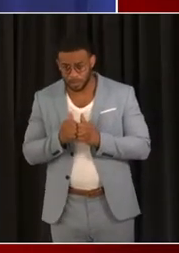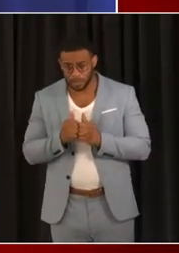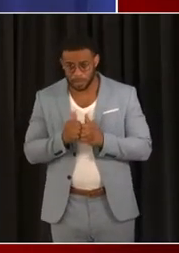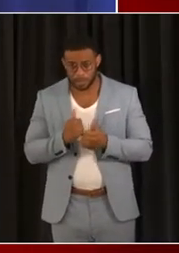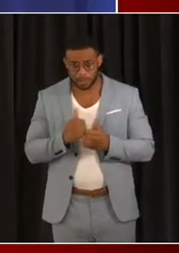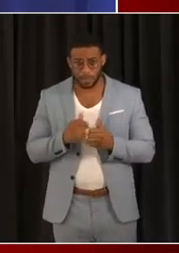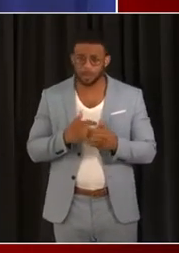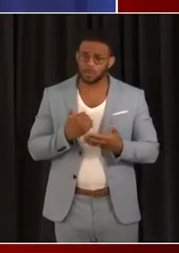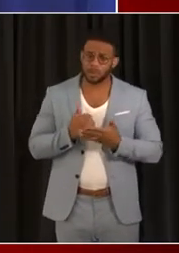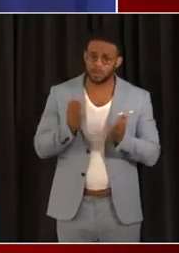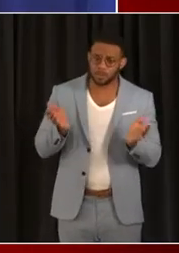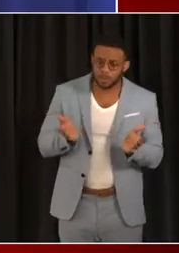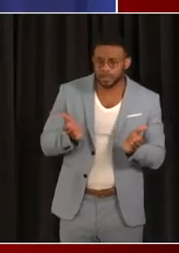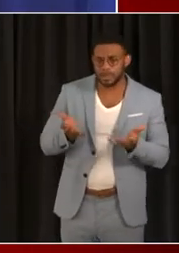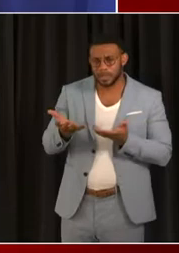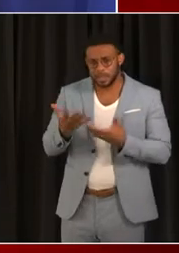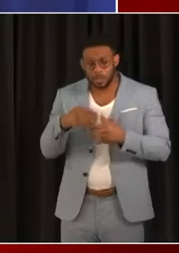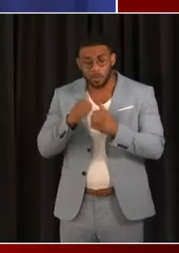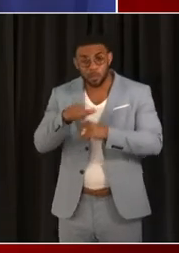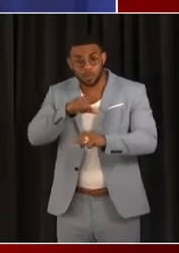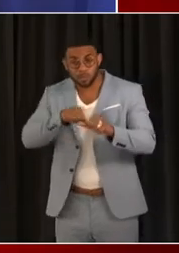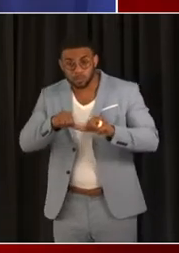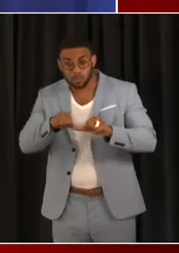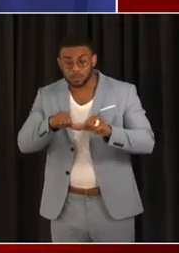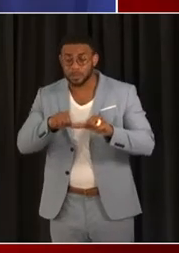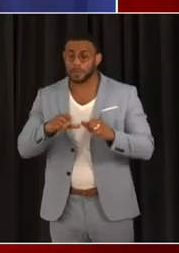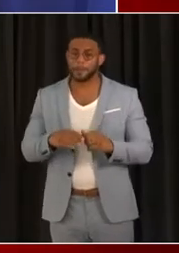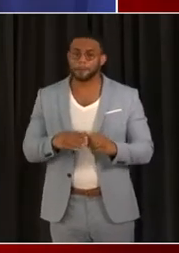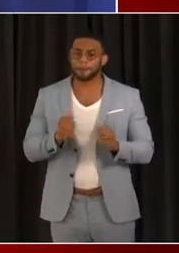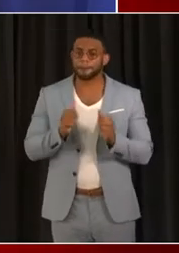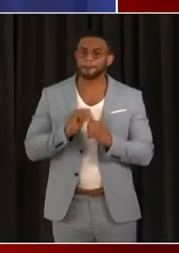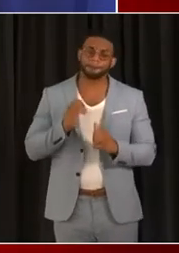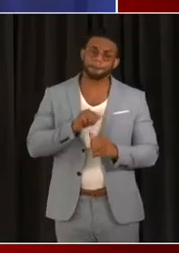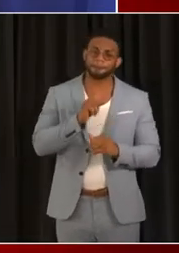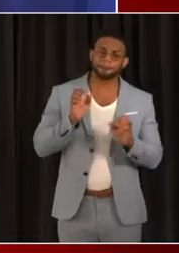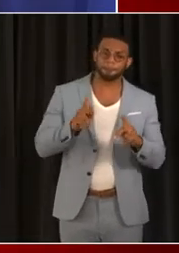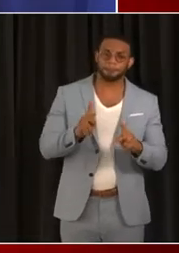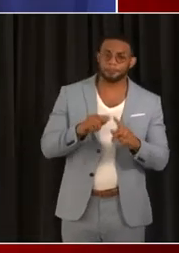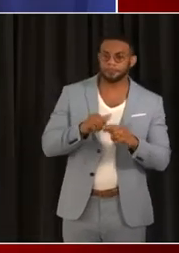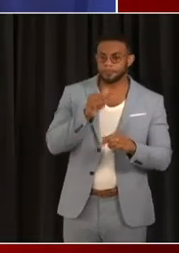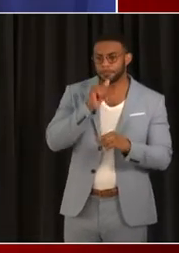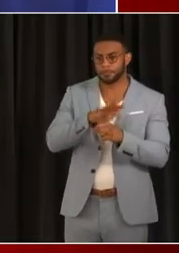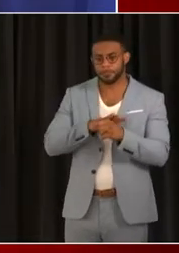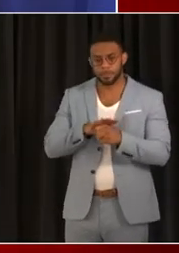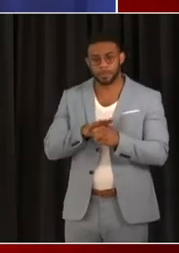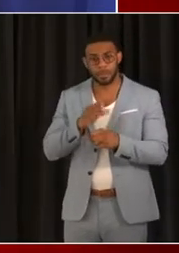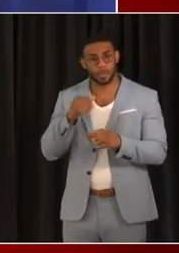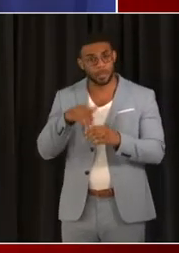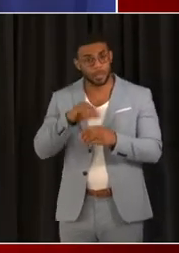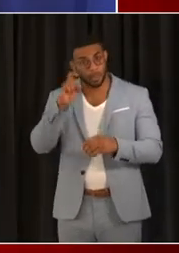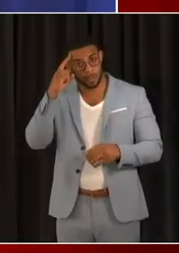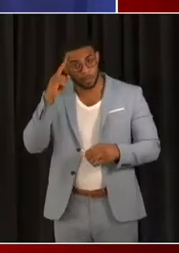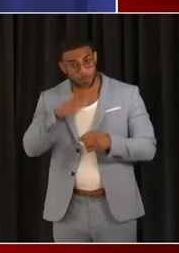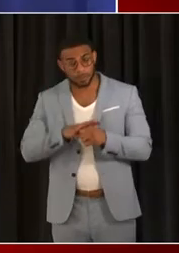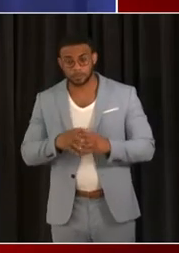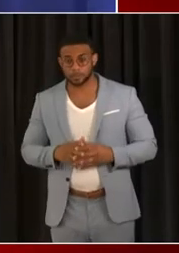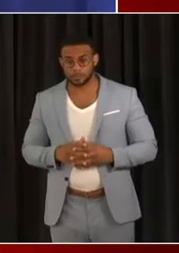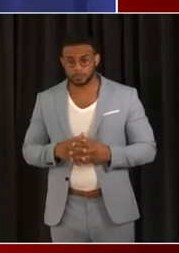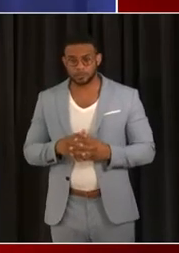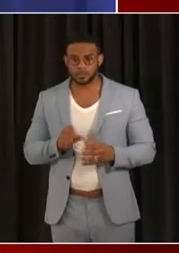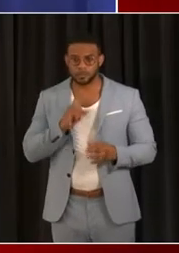together to help facilitate engagement with each other and with other opportunities in the private sector and in the government